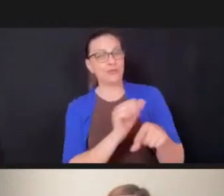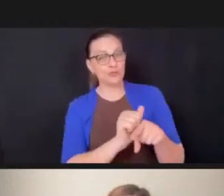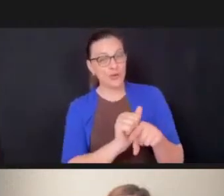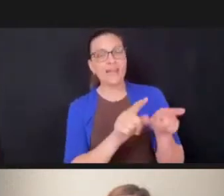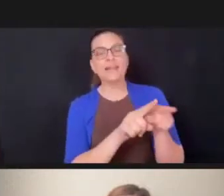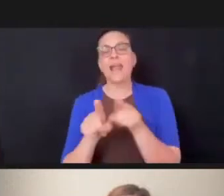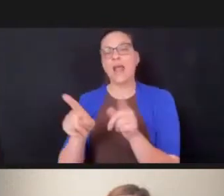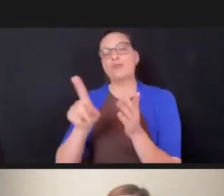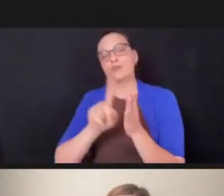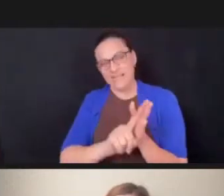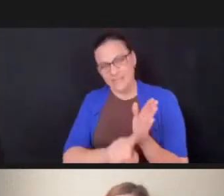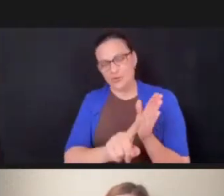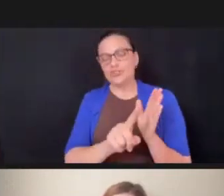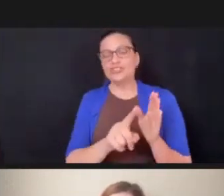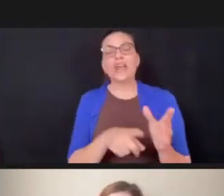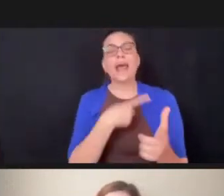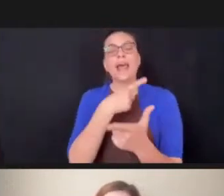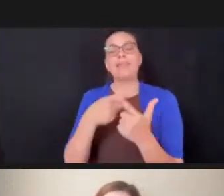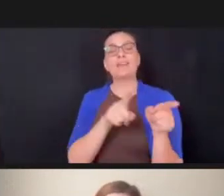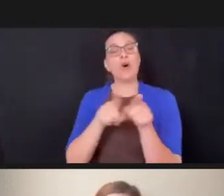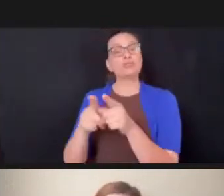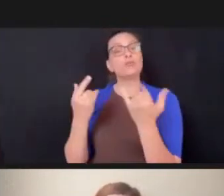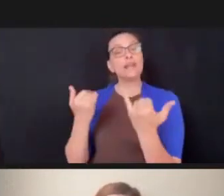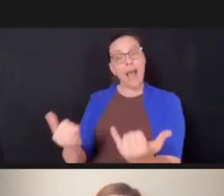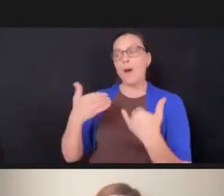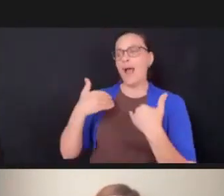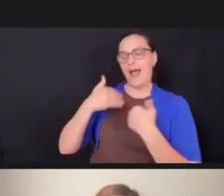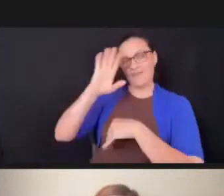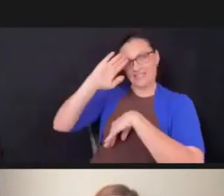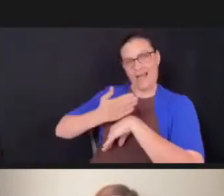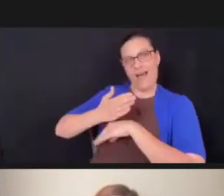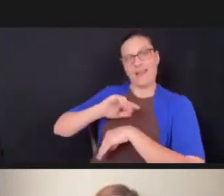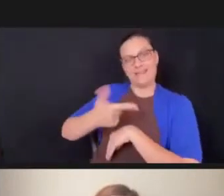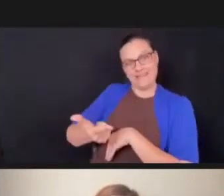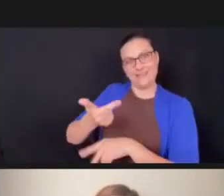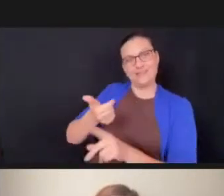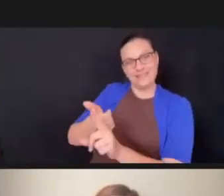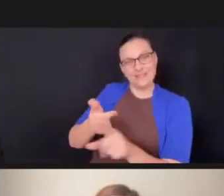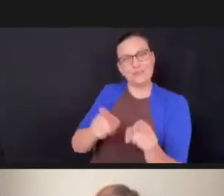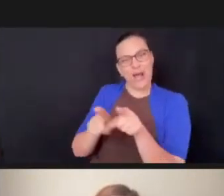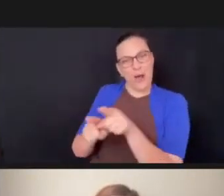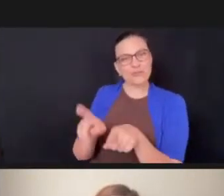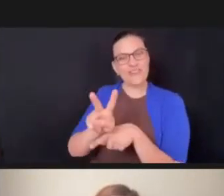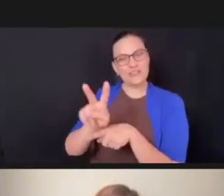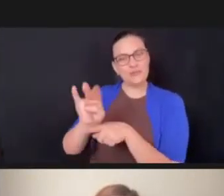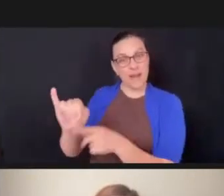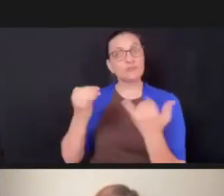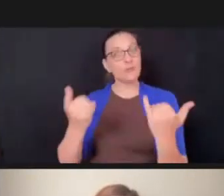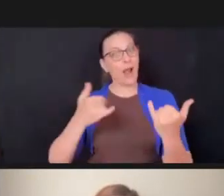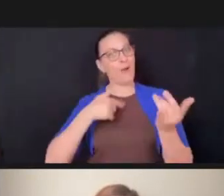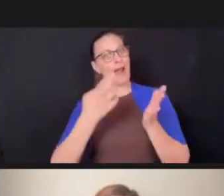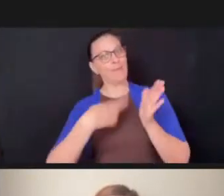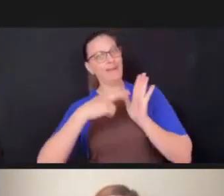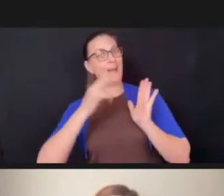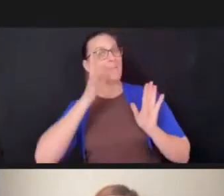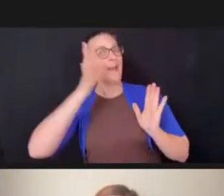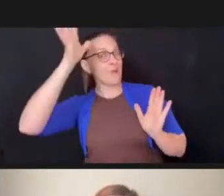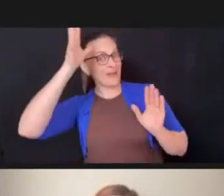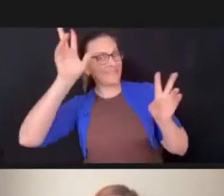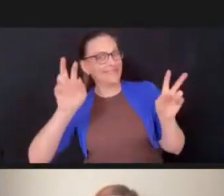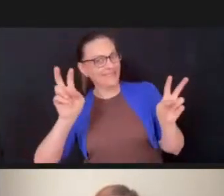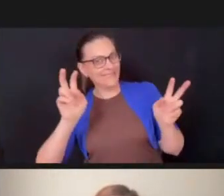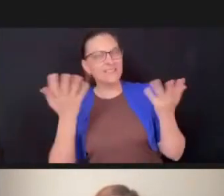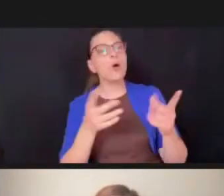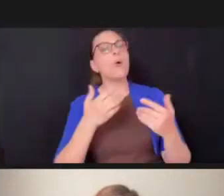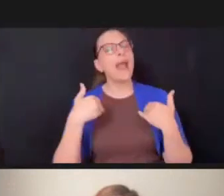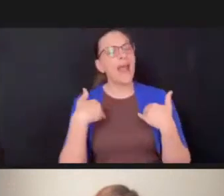And also now I have a son who is also visually impaired. So now I'm a parent. So I've got different perspectives on training and education because of